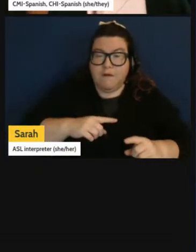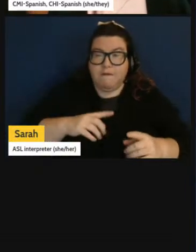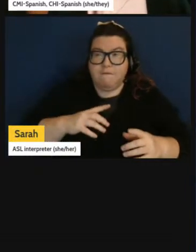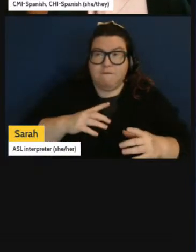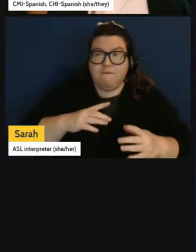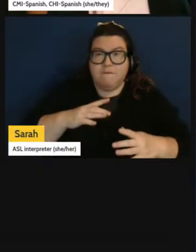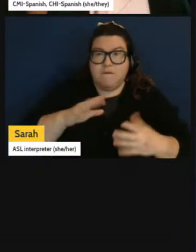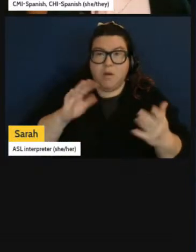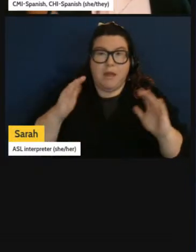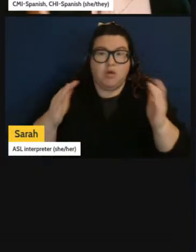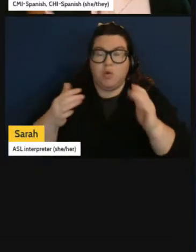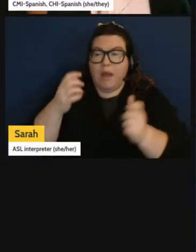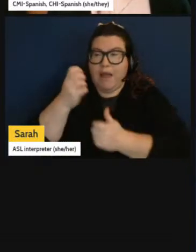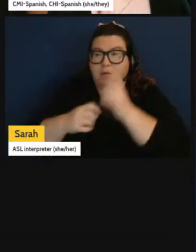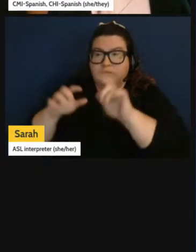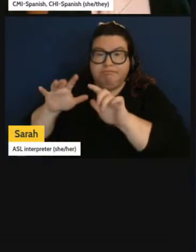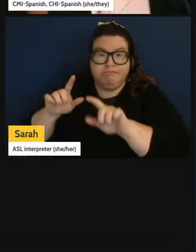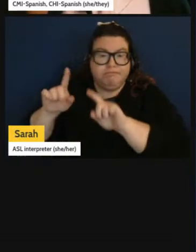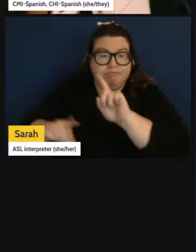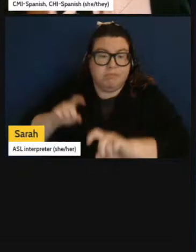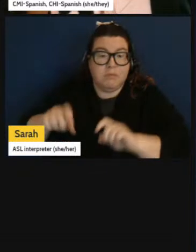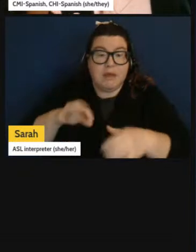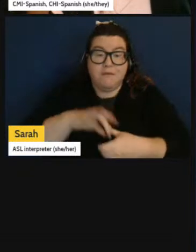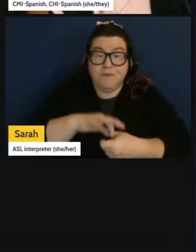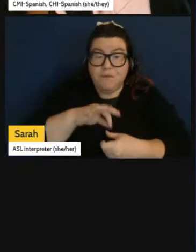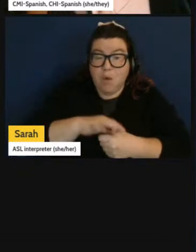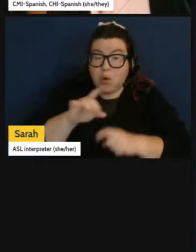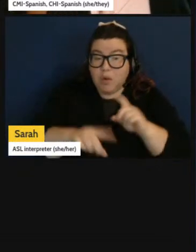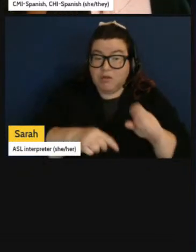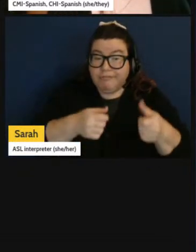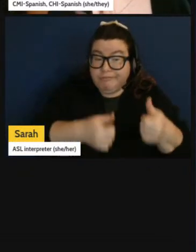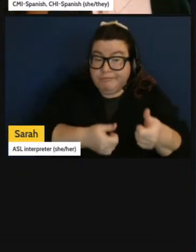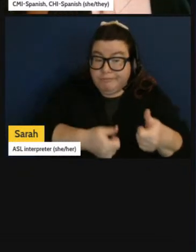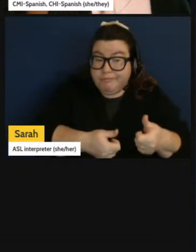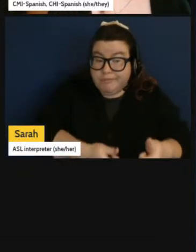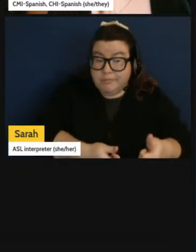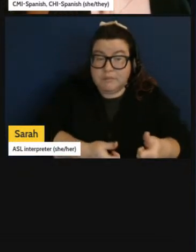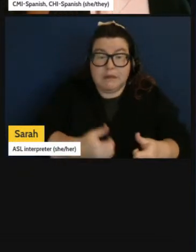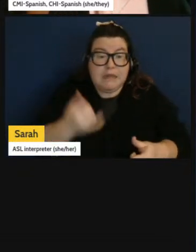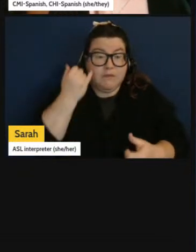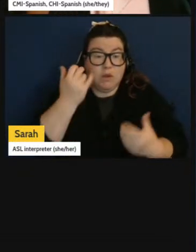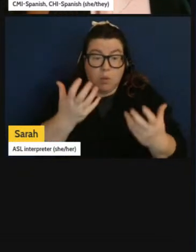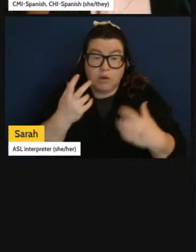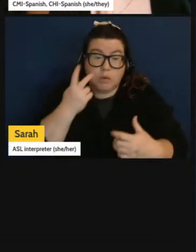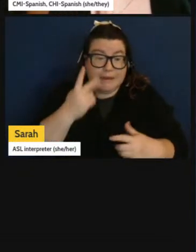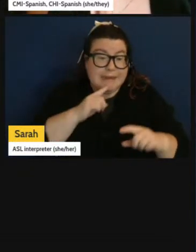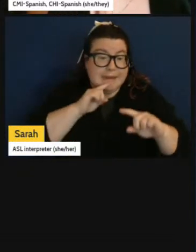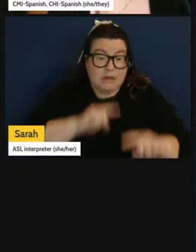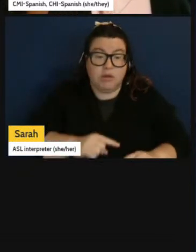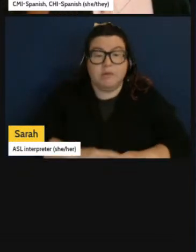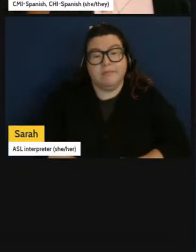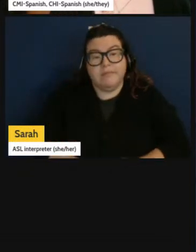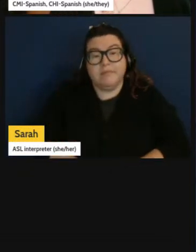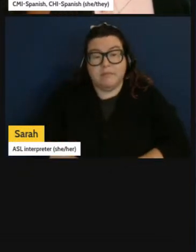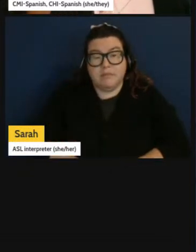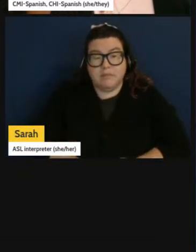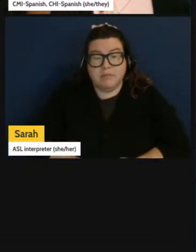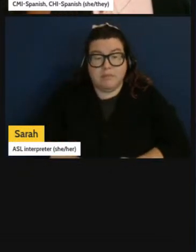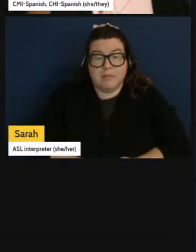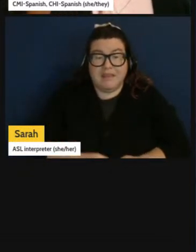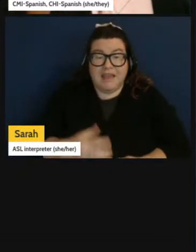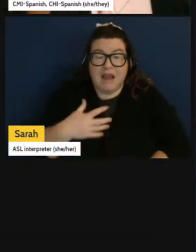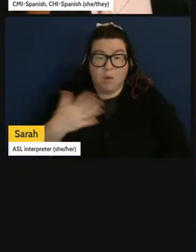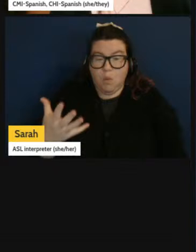their questions. You can vote on people's questions, give them a thumbs up if you'd like to see them answered. And I just want to put it